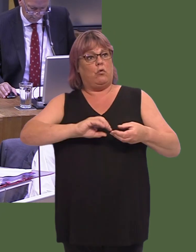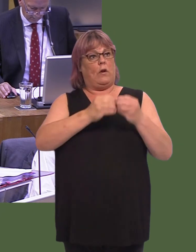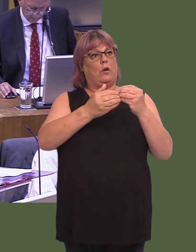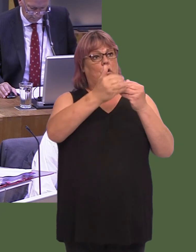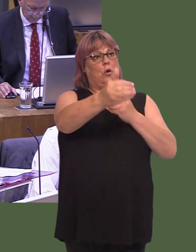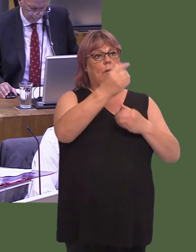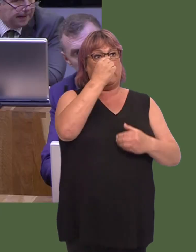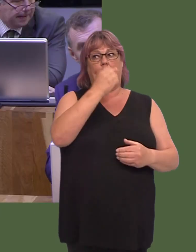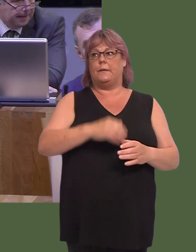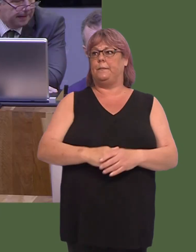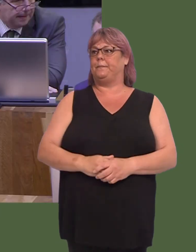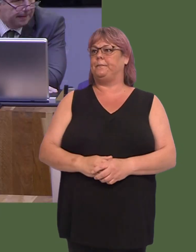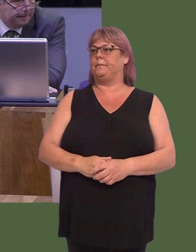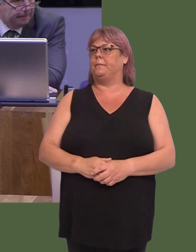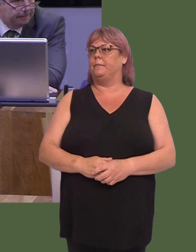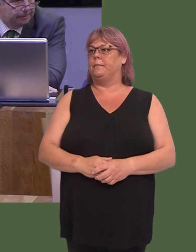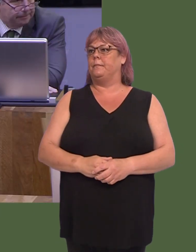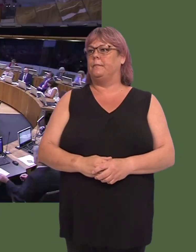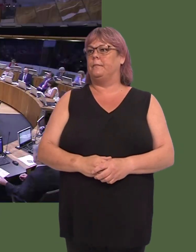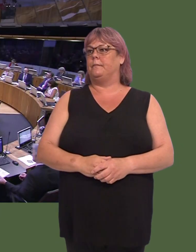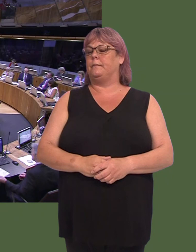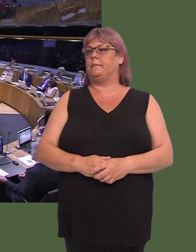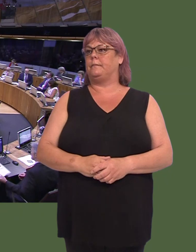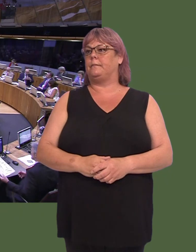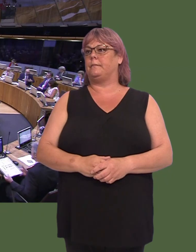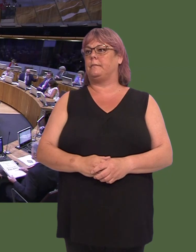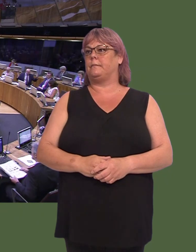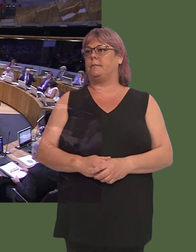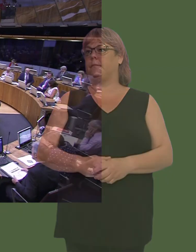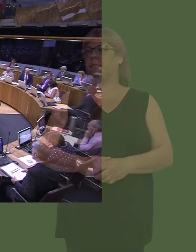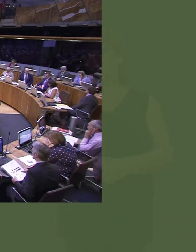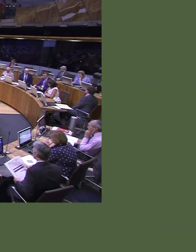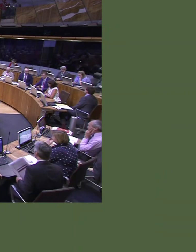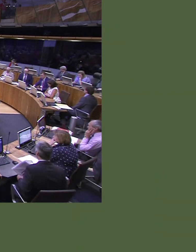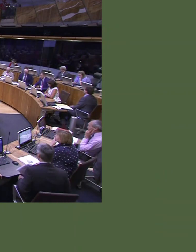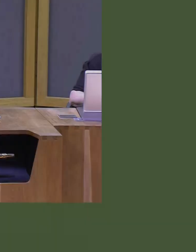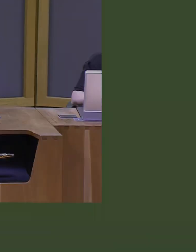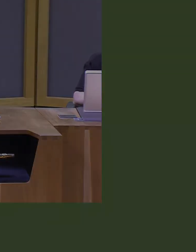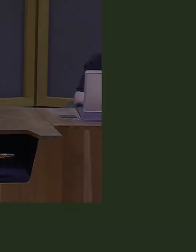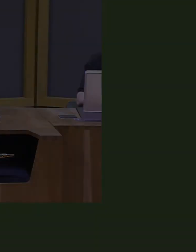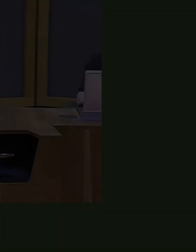that the zones can move forward. Thank you, First Minister. The next item.